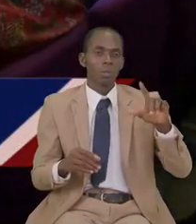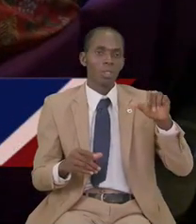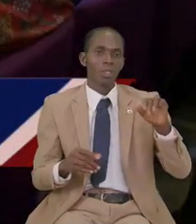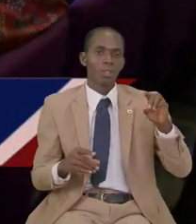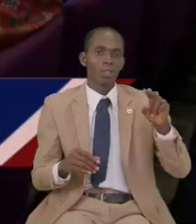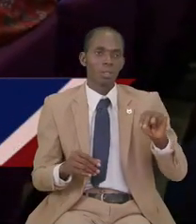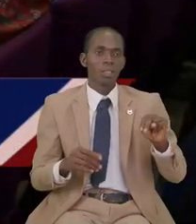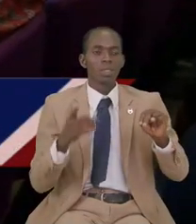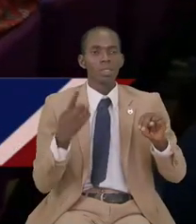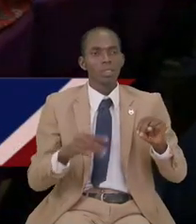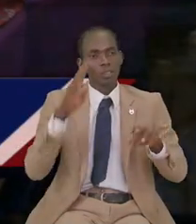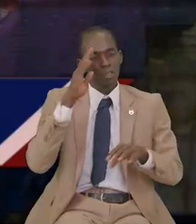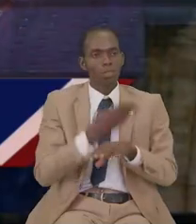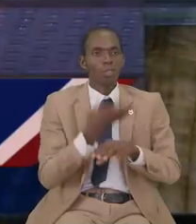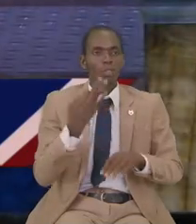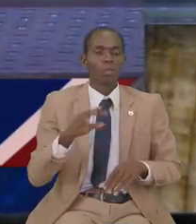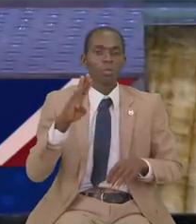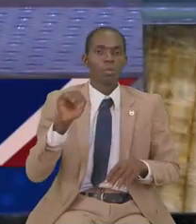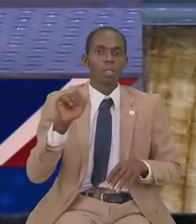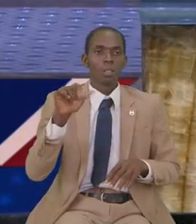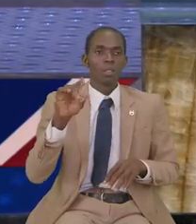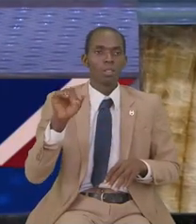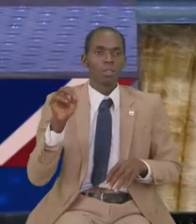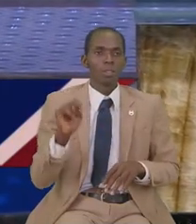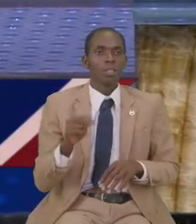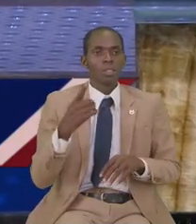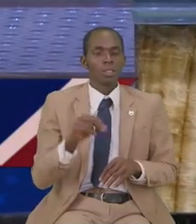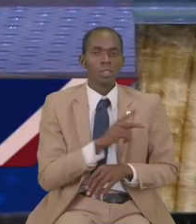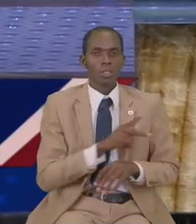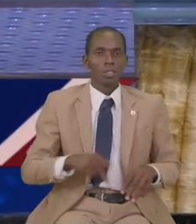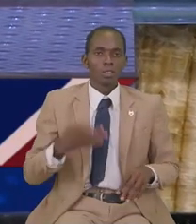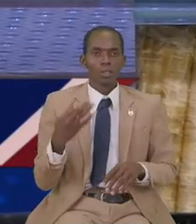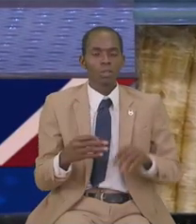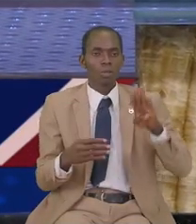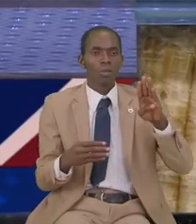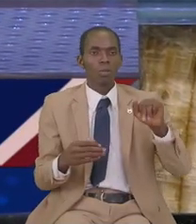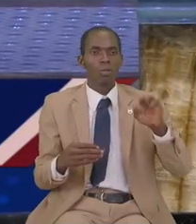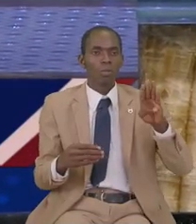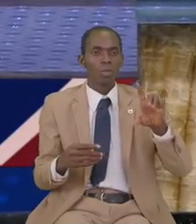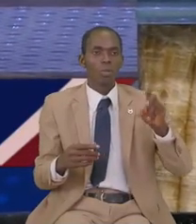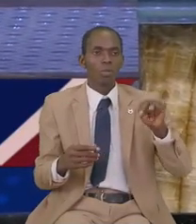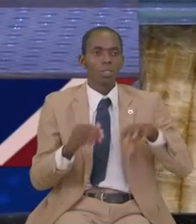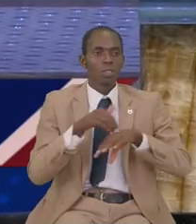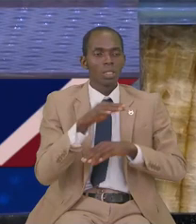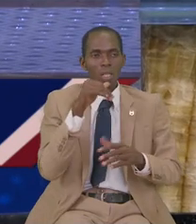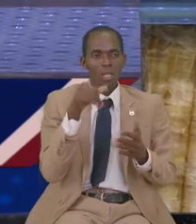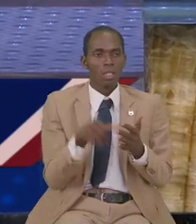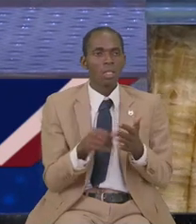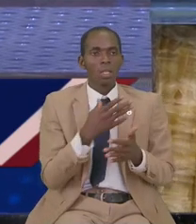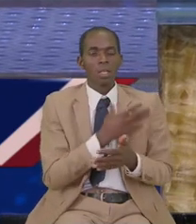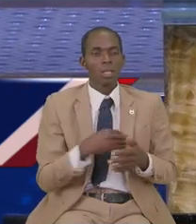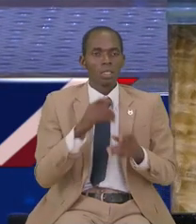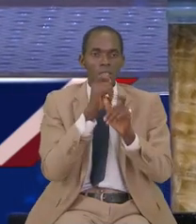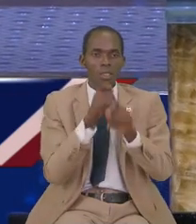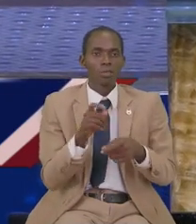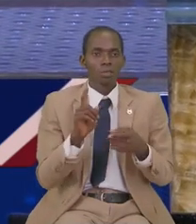son of Baladan, king of Babylon at that time, sent letters and presents